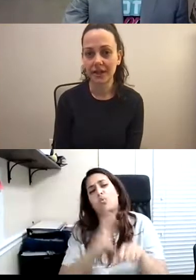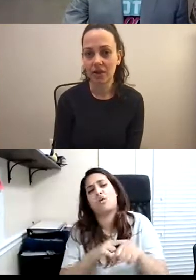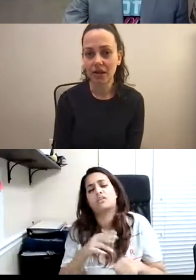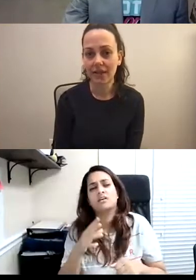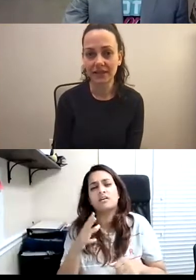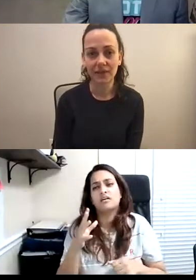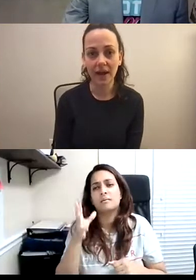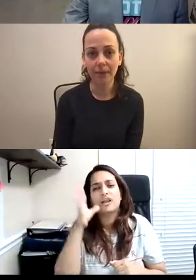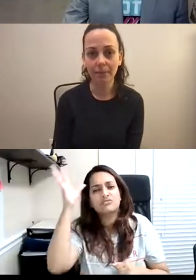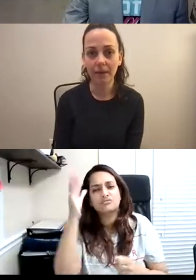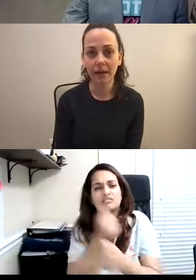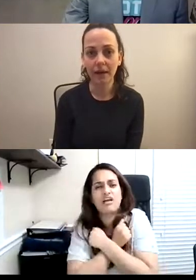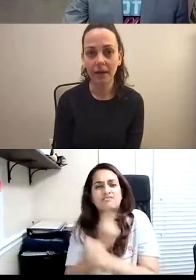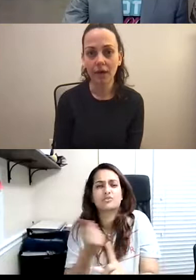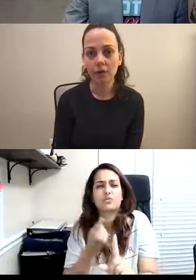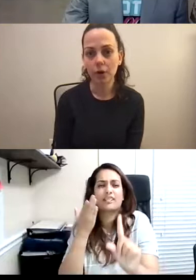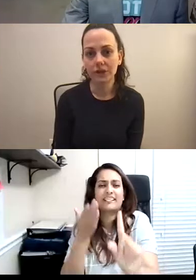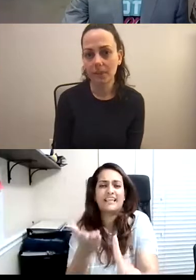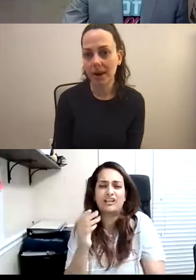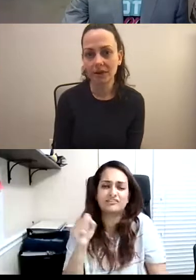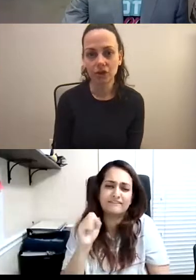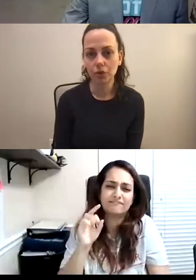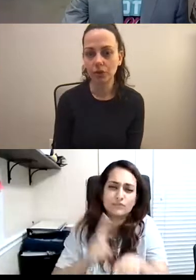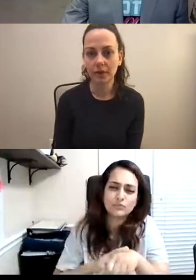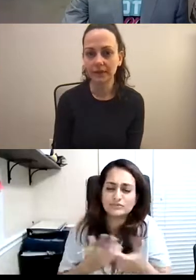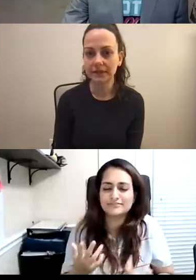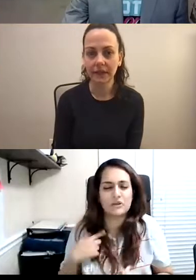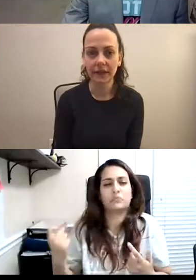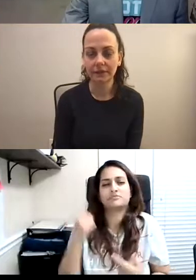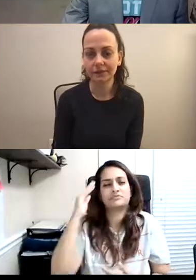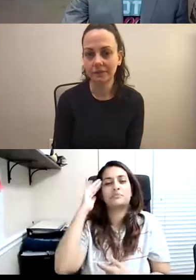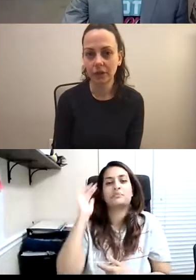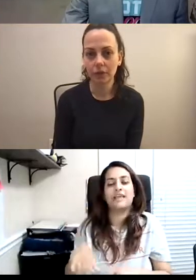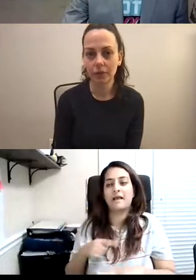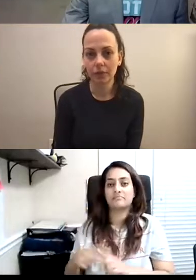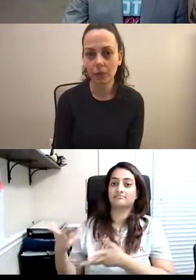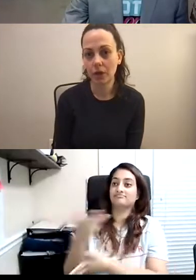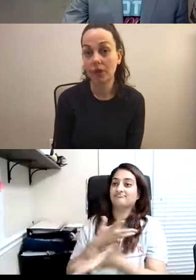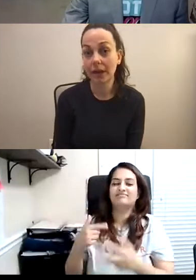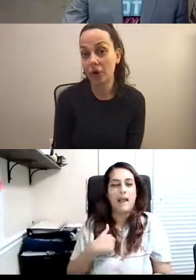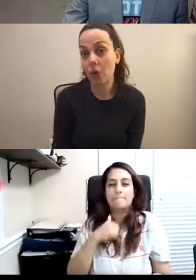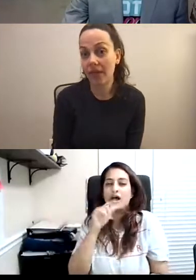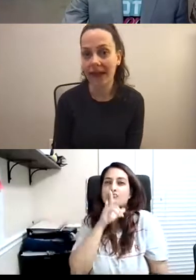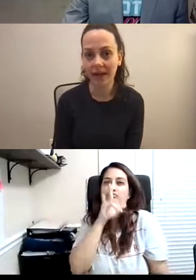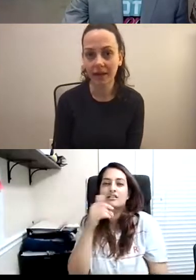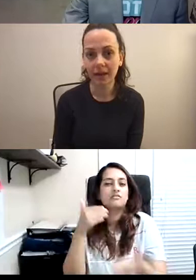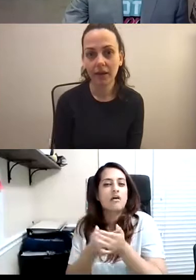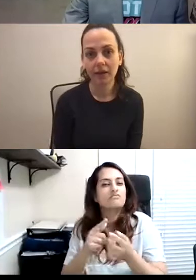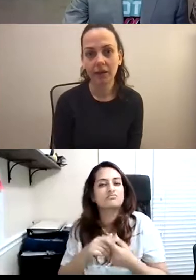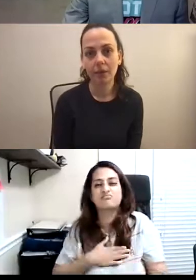shut us out, and that's fine. But of course, the parents do love us, and, we already know